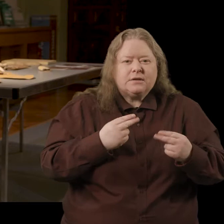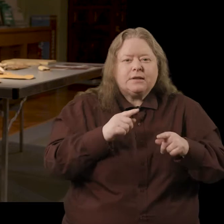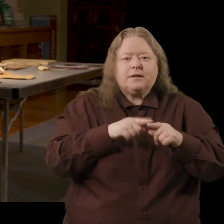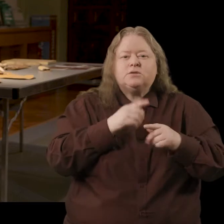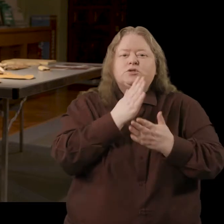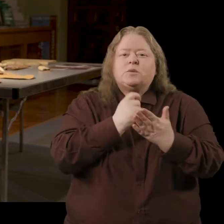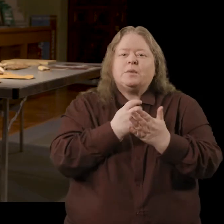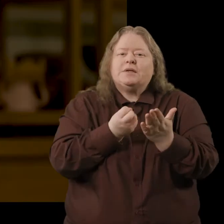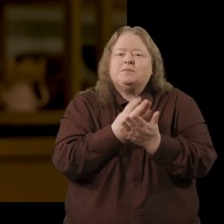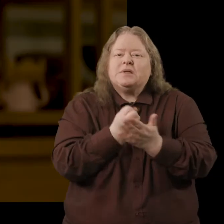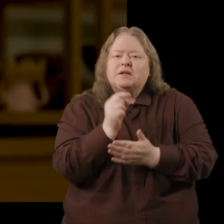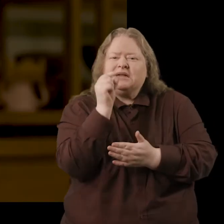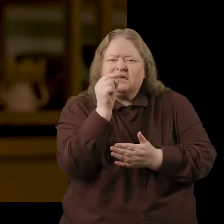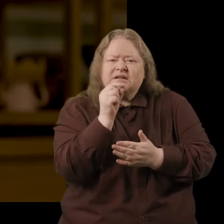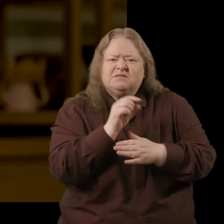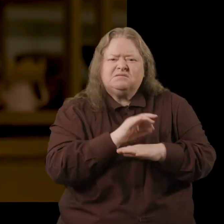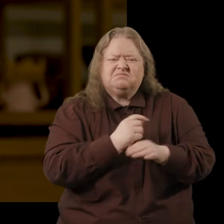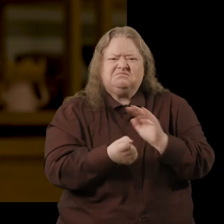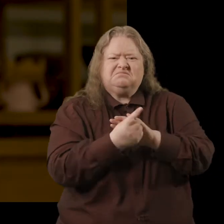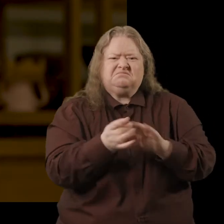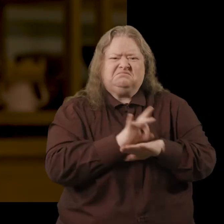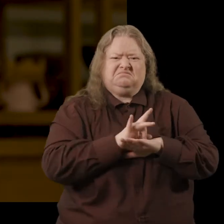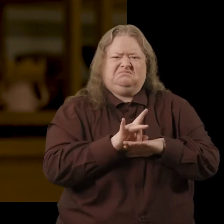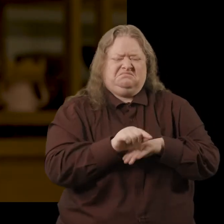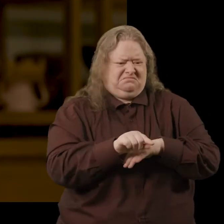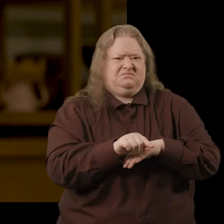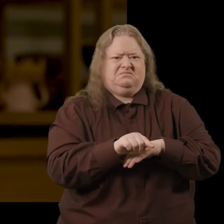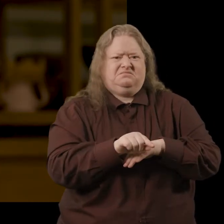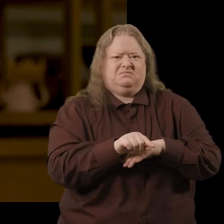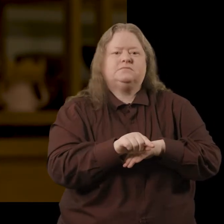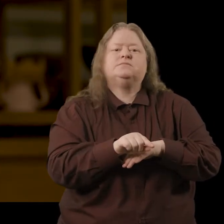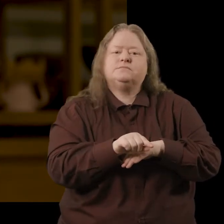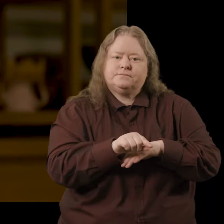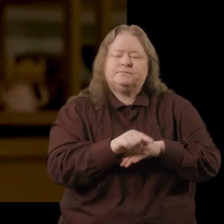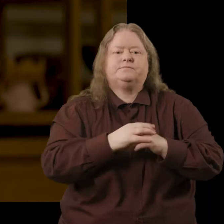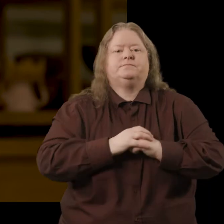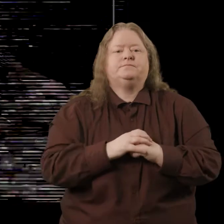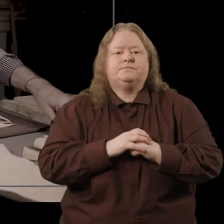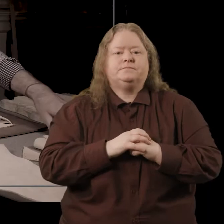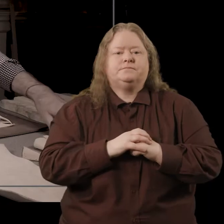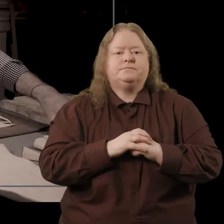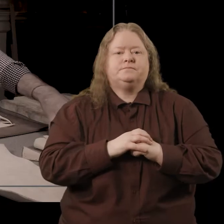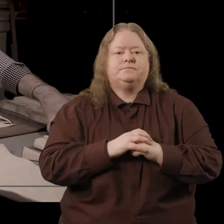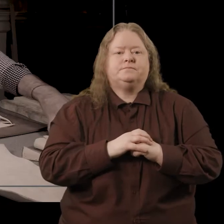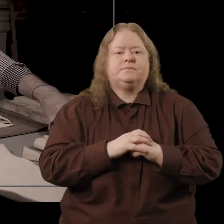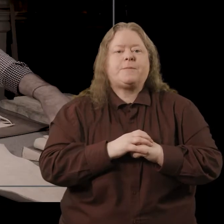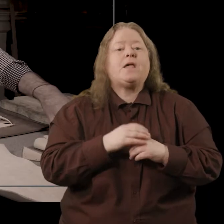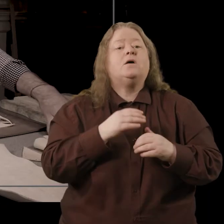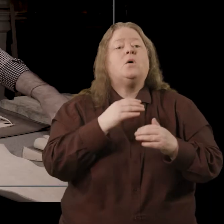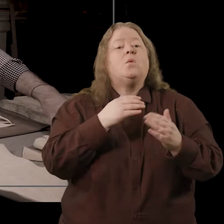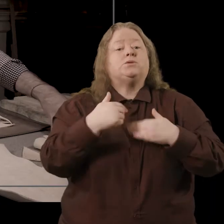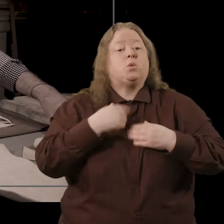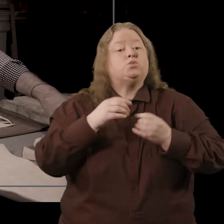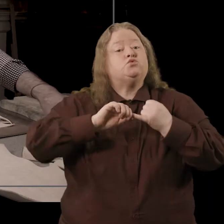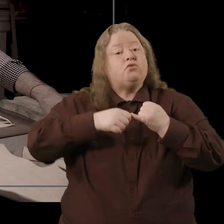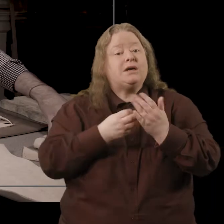sometimes explain little anomalies that can be found in an artifact. What I'm going to